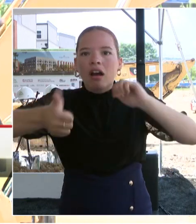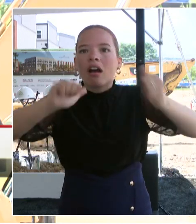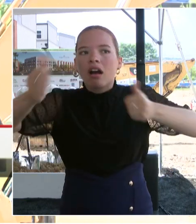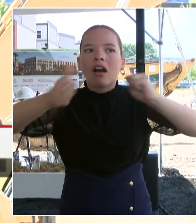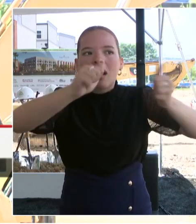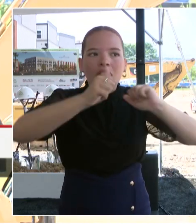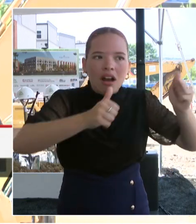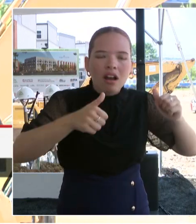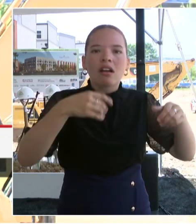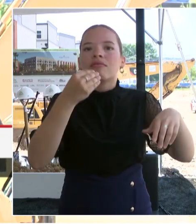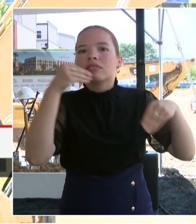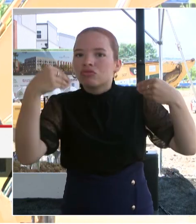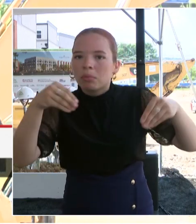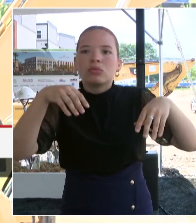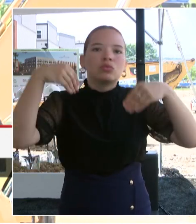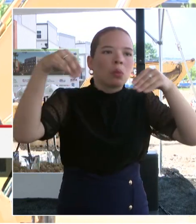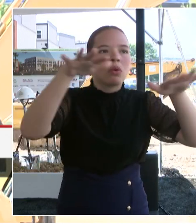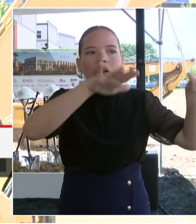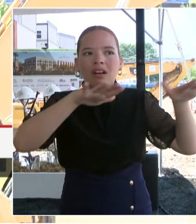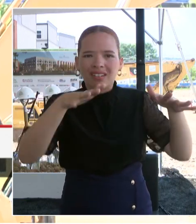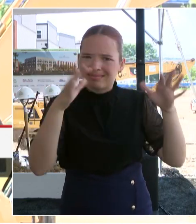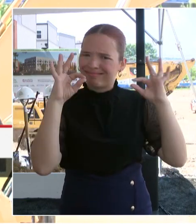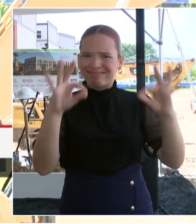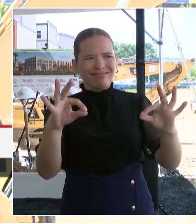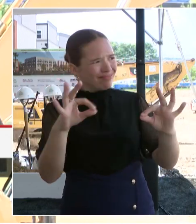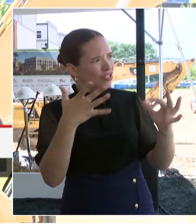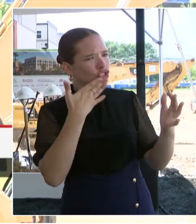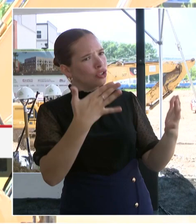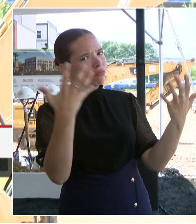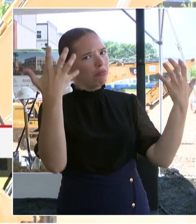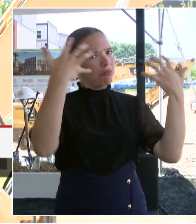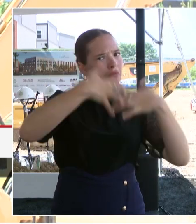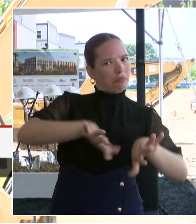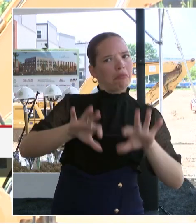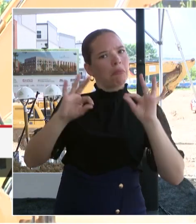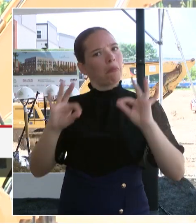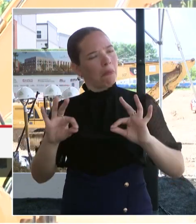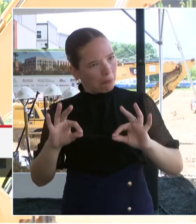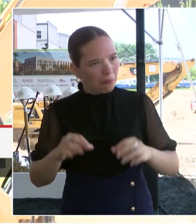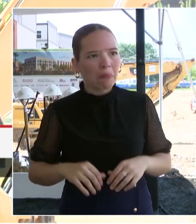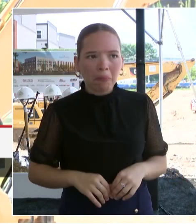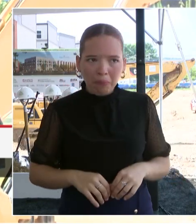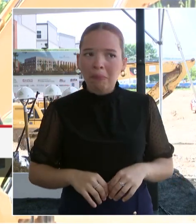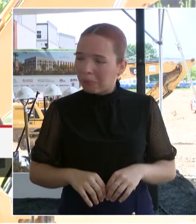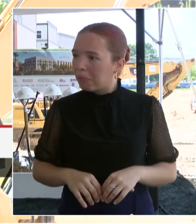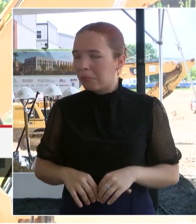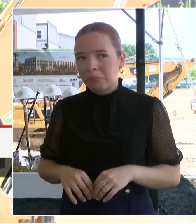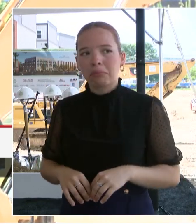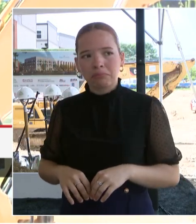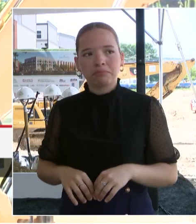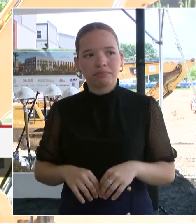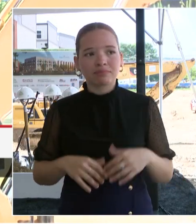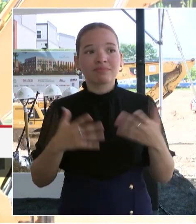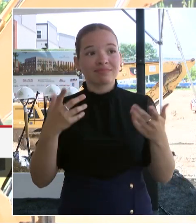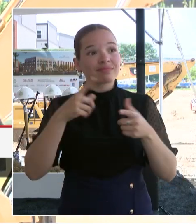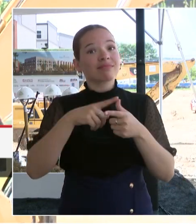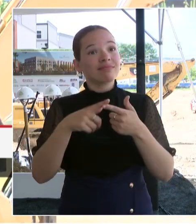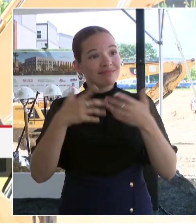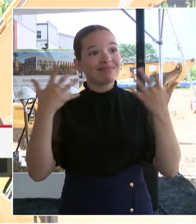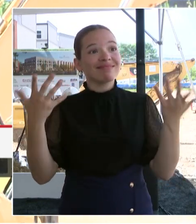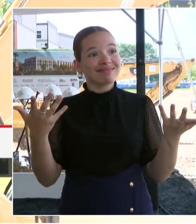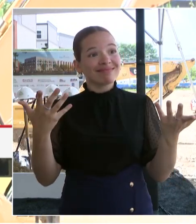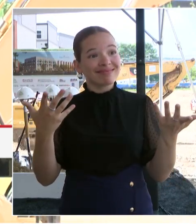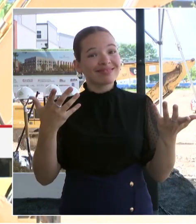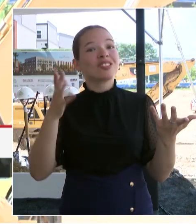It's pretty good. That's pretty good. That's a pretty good record right there. And when we cut the ribbon here, we'll be that much closer.